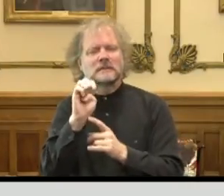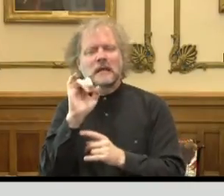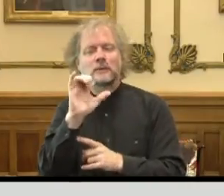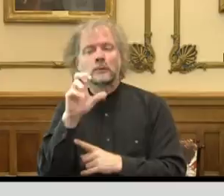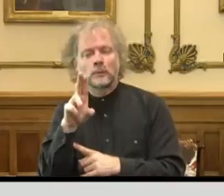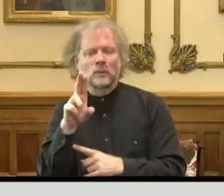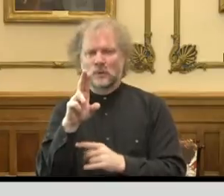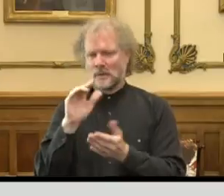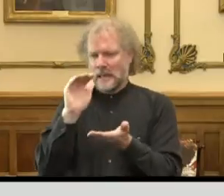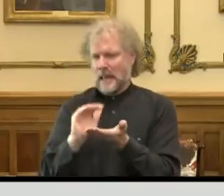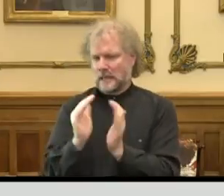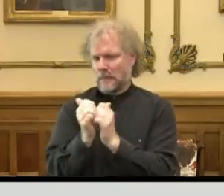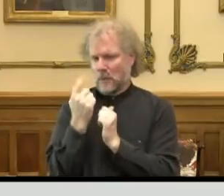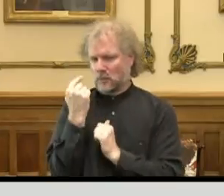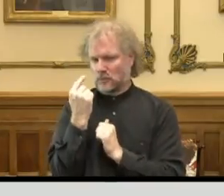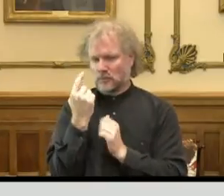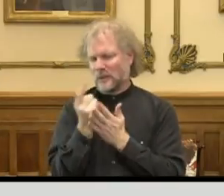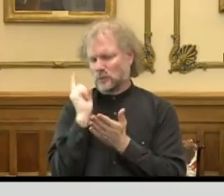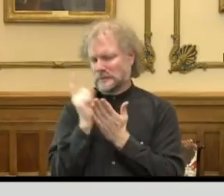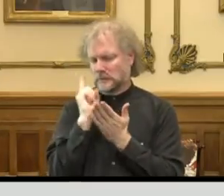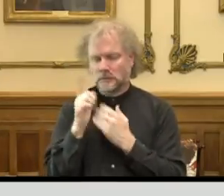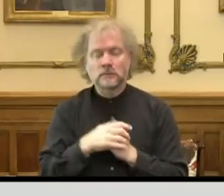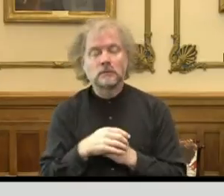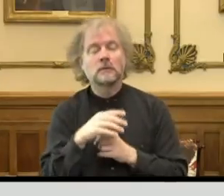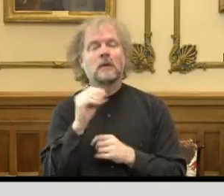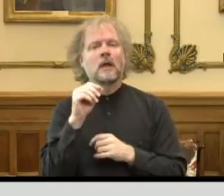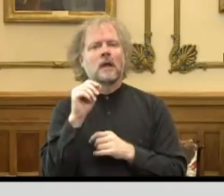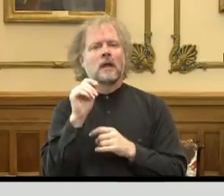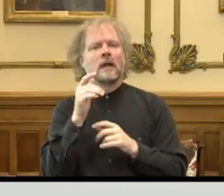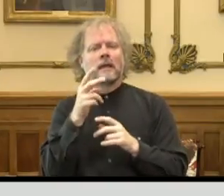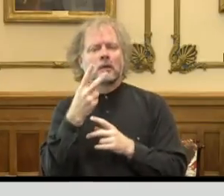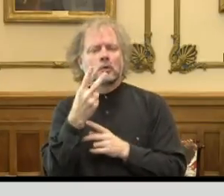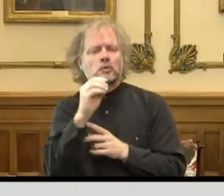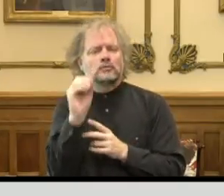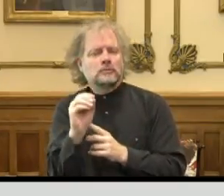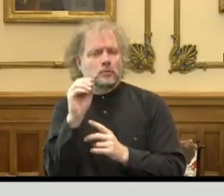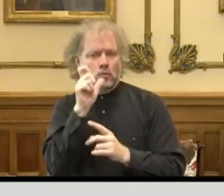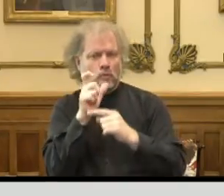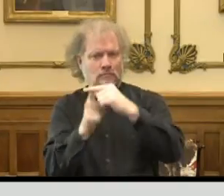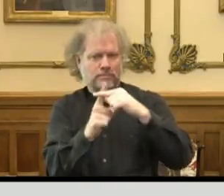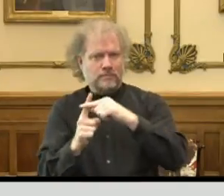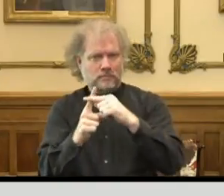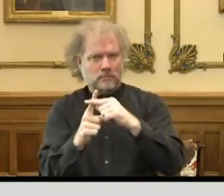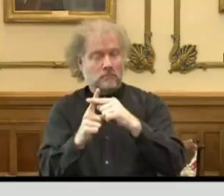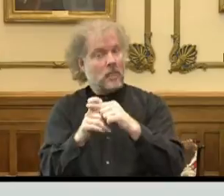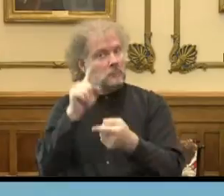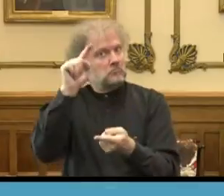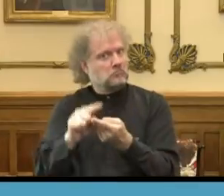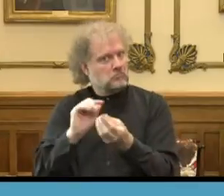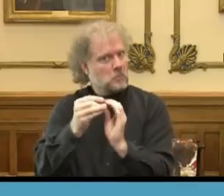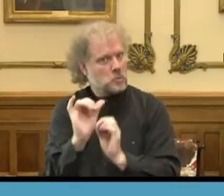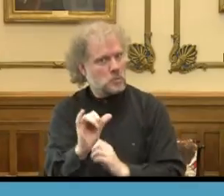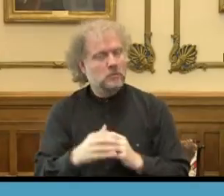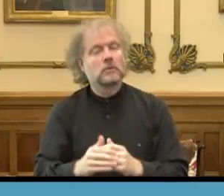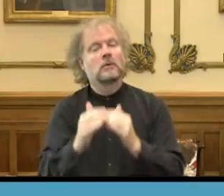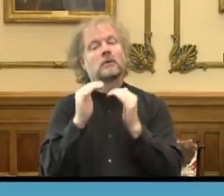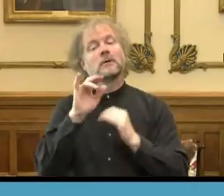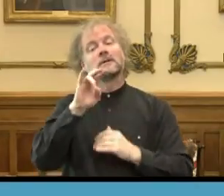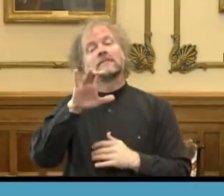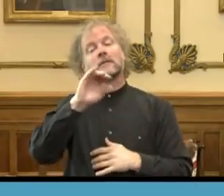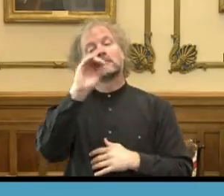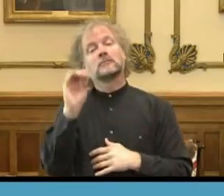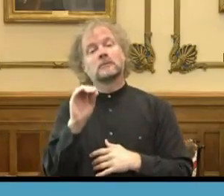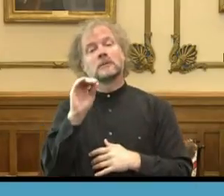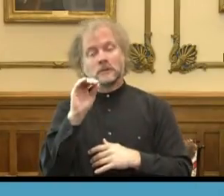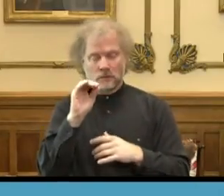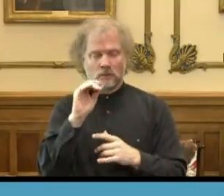week. That represents 2% of all positive patients, which is also a decrease. 75% of hospitalized